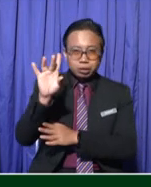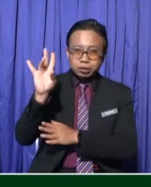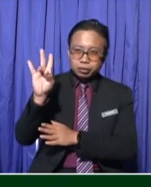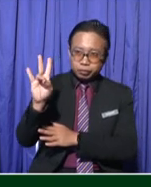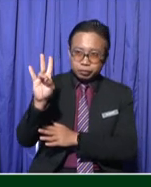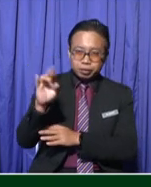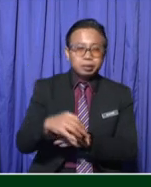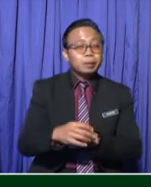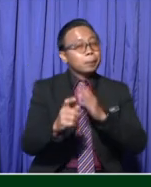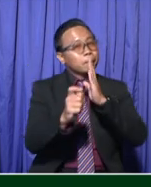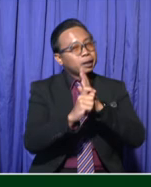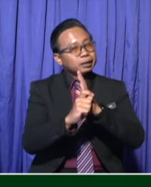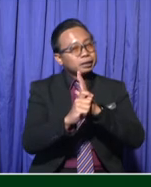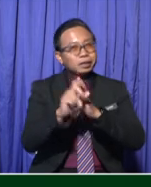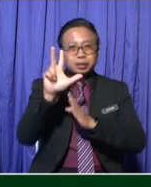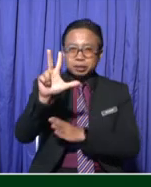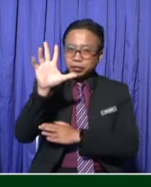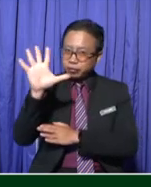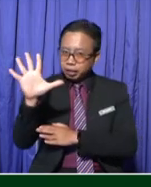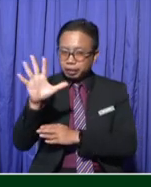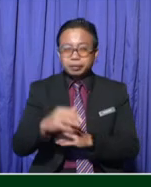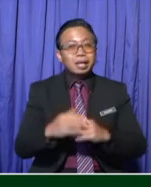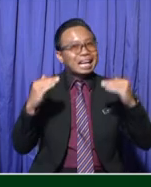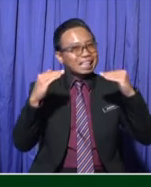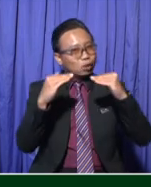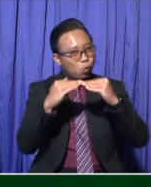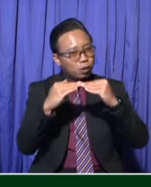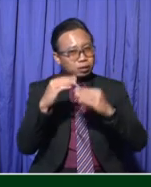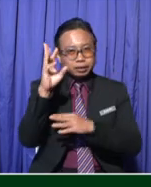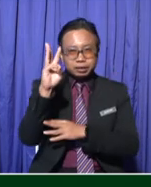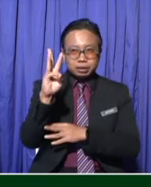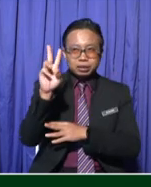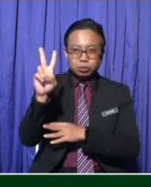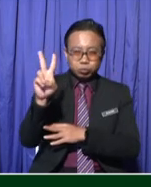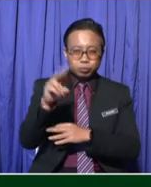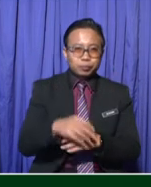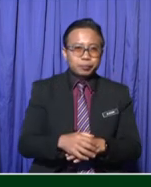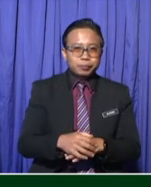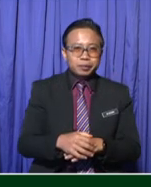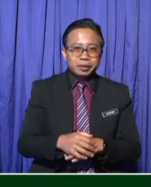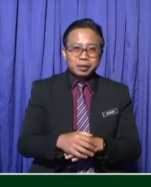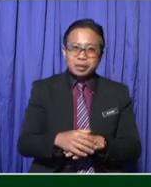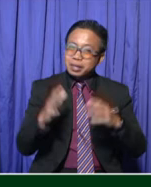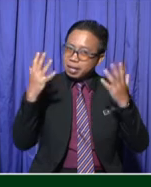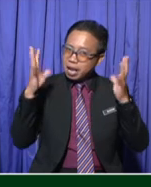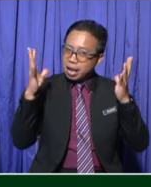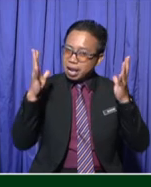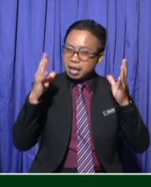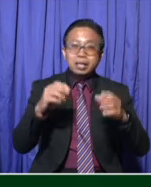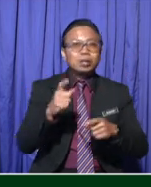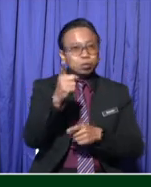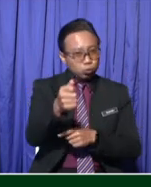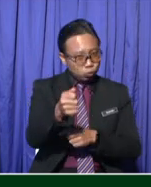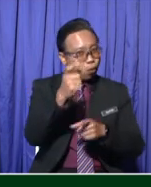27 plus 35 equals 62. Yay! You got it